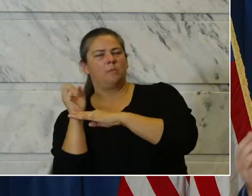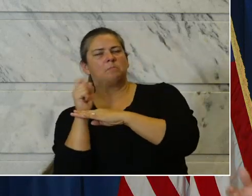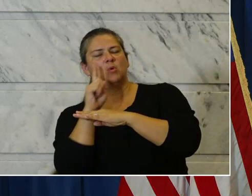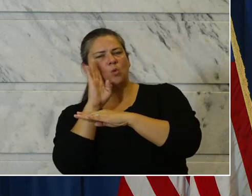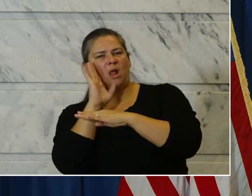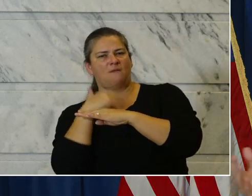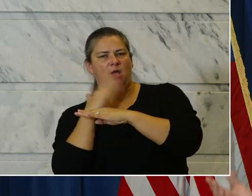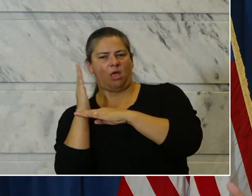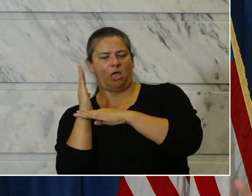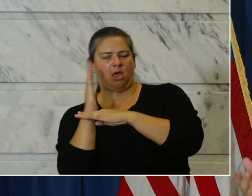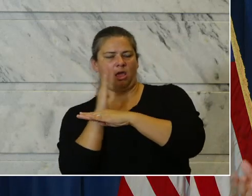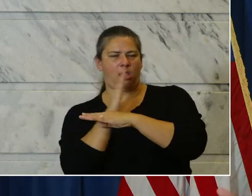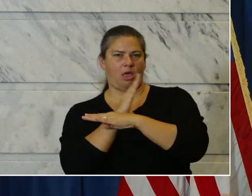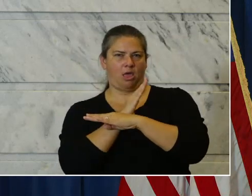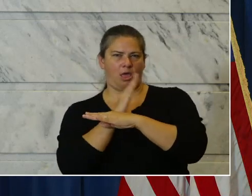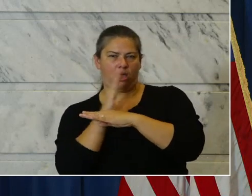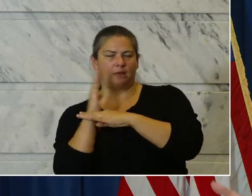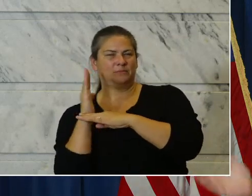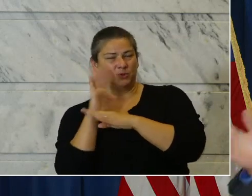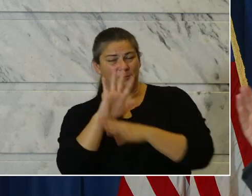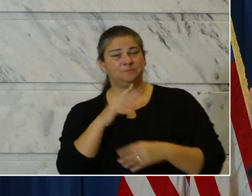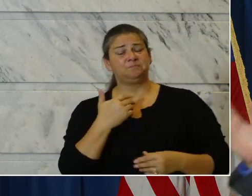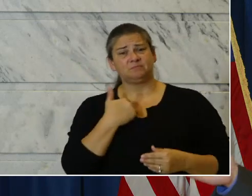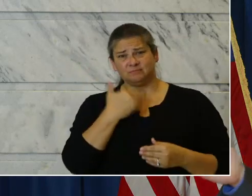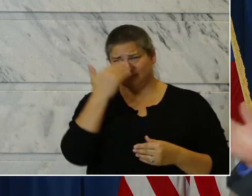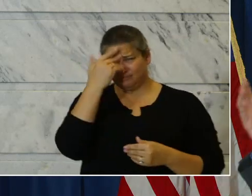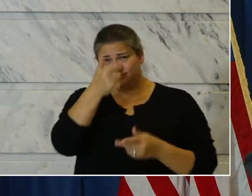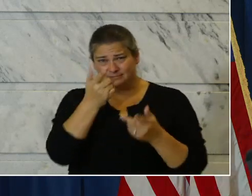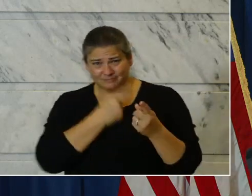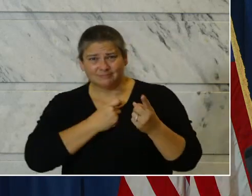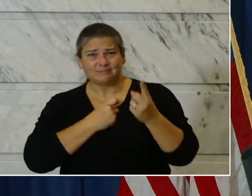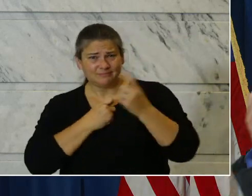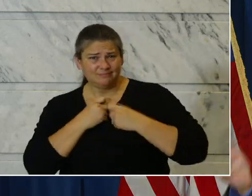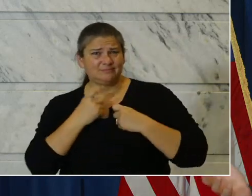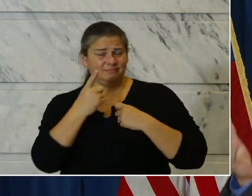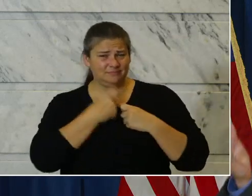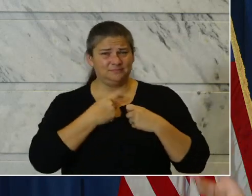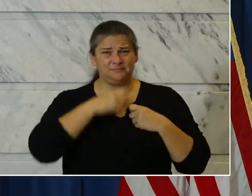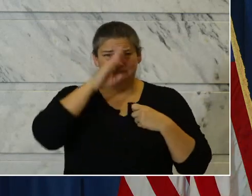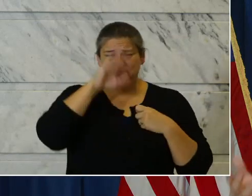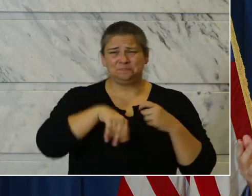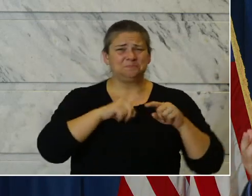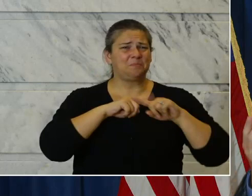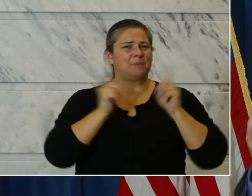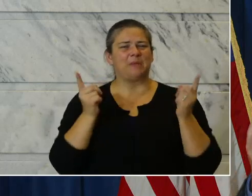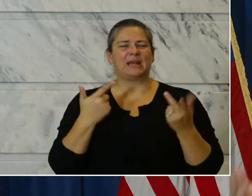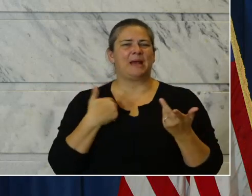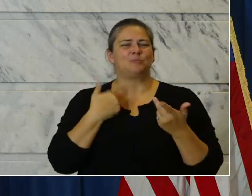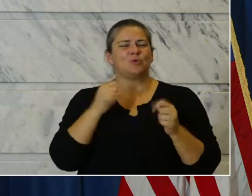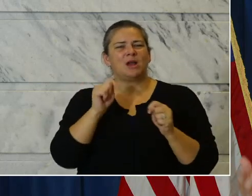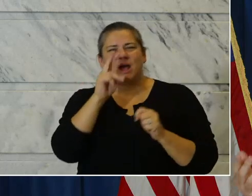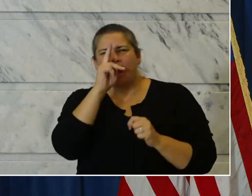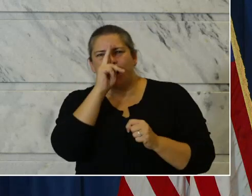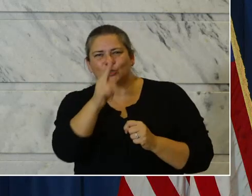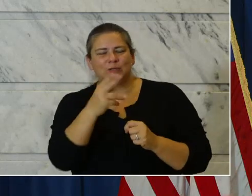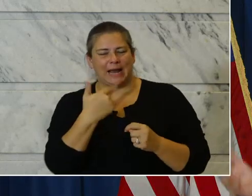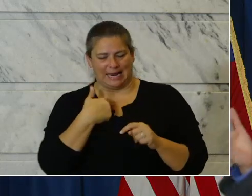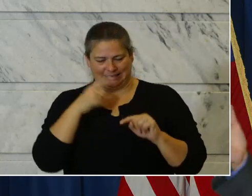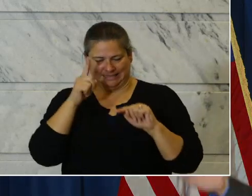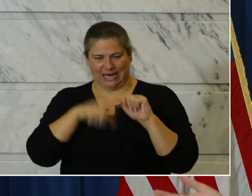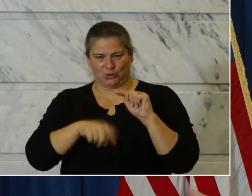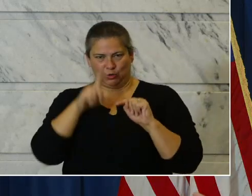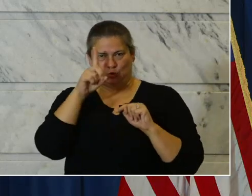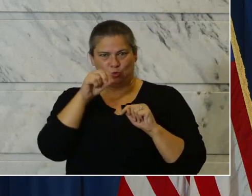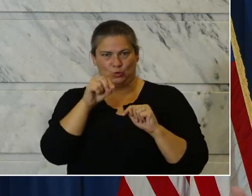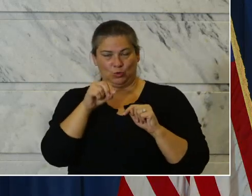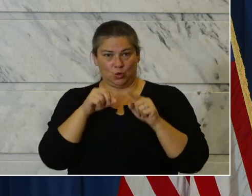get a lot of requests, and we try to honor those, but we can't custom produce data sets for every single person